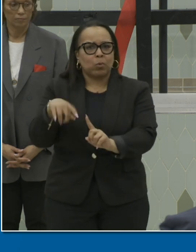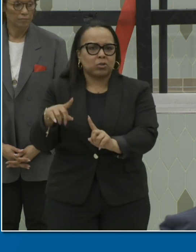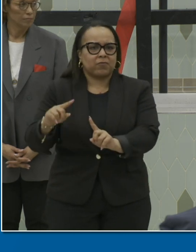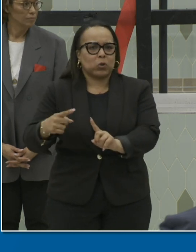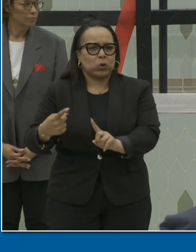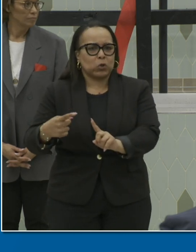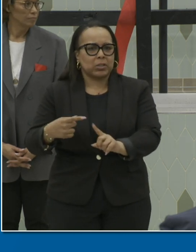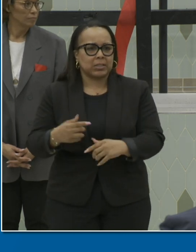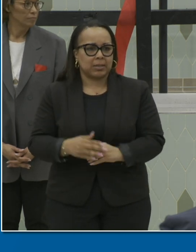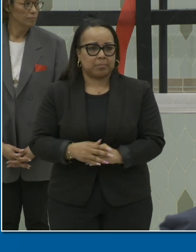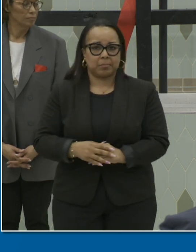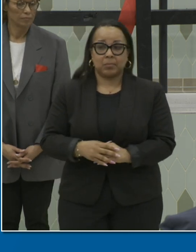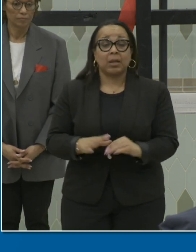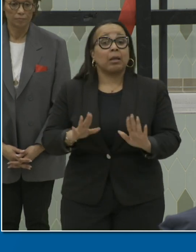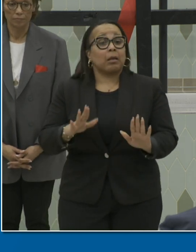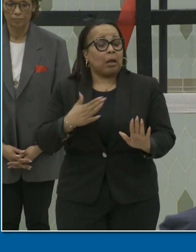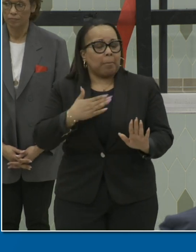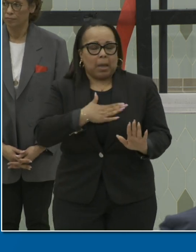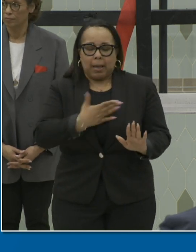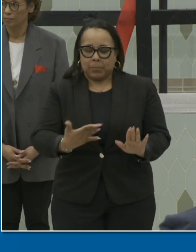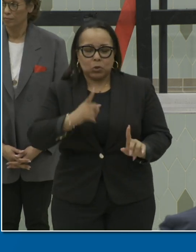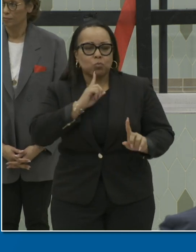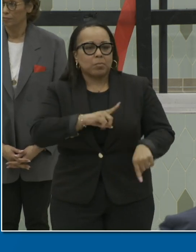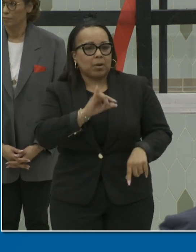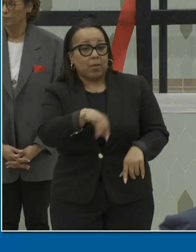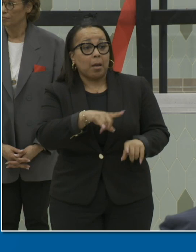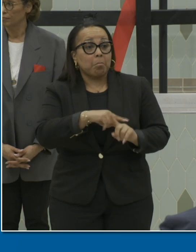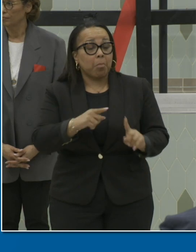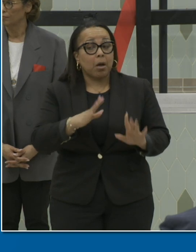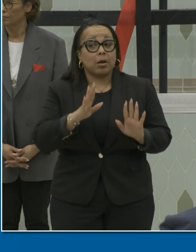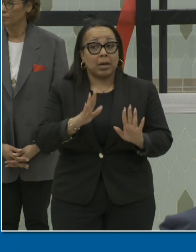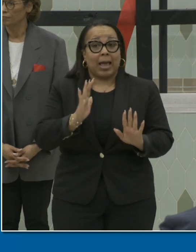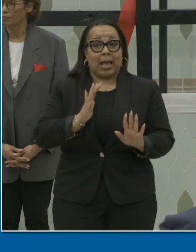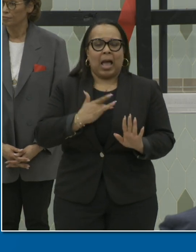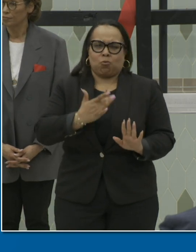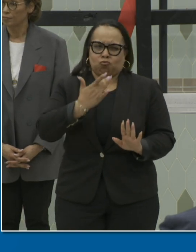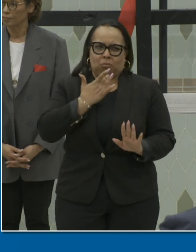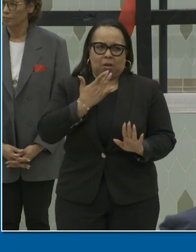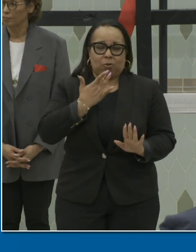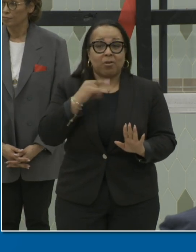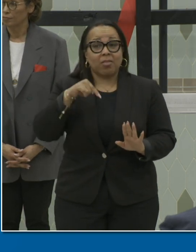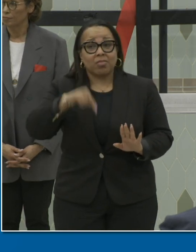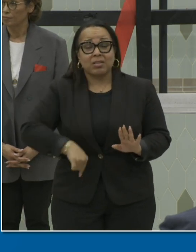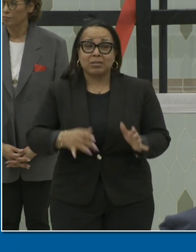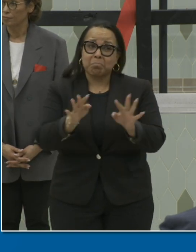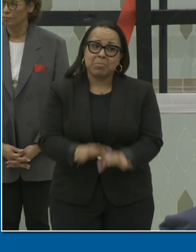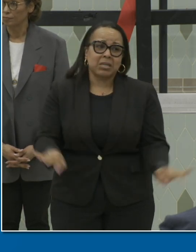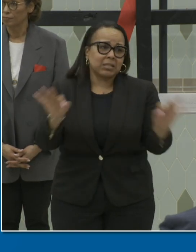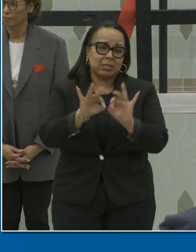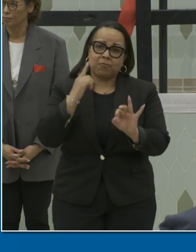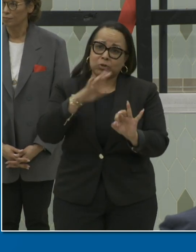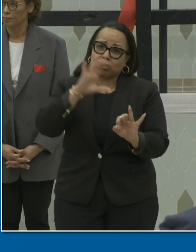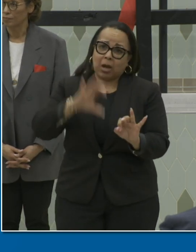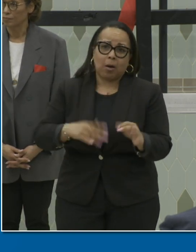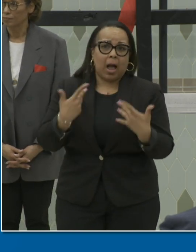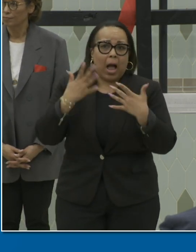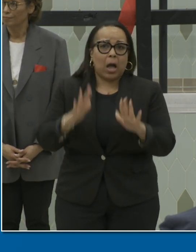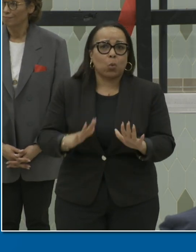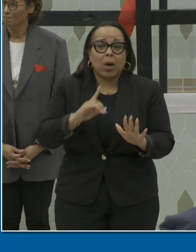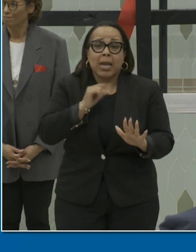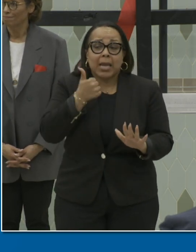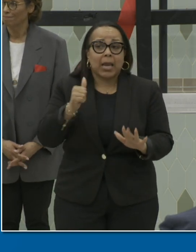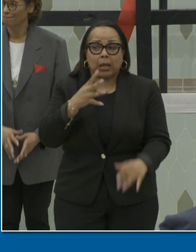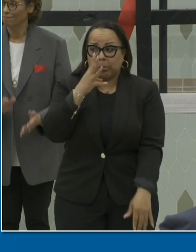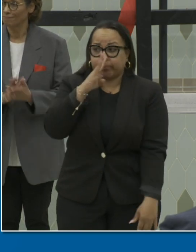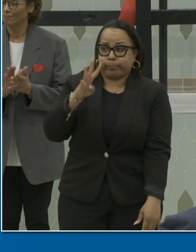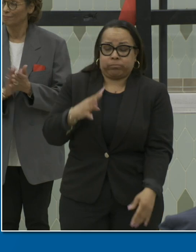first? And I'm happy to respond to that, but if there's some people, I would rather, this is a big deal for Chicago, and I don't mean any